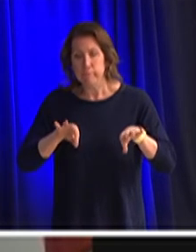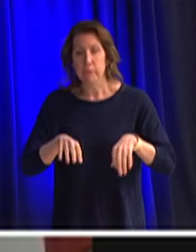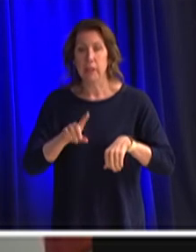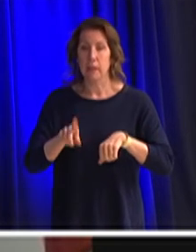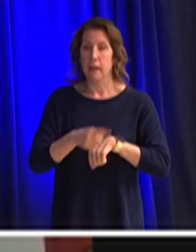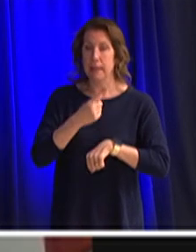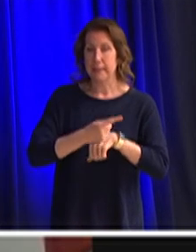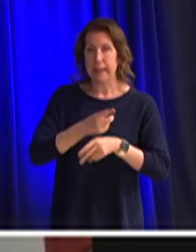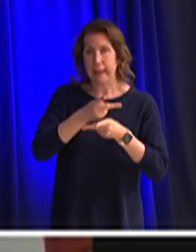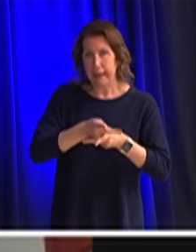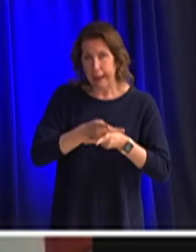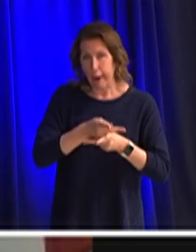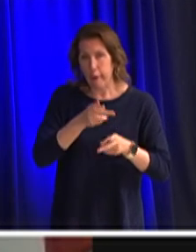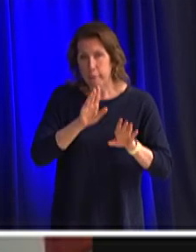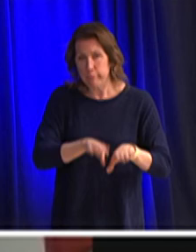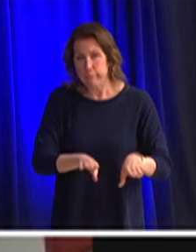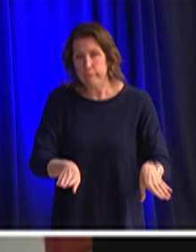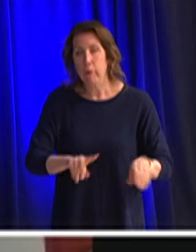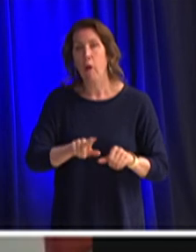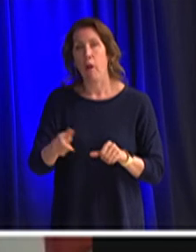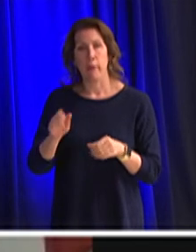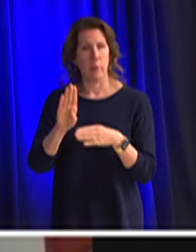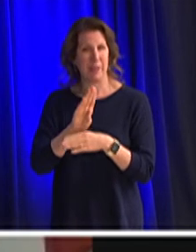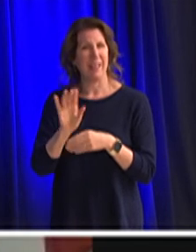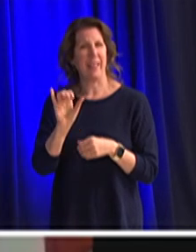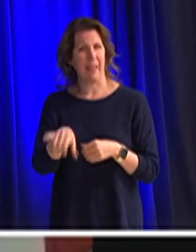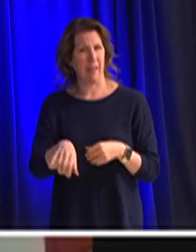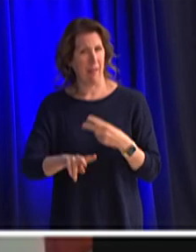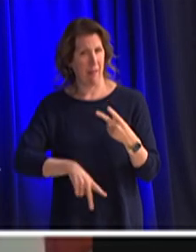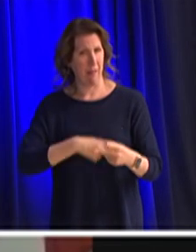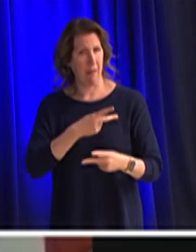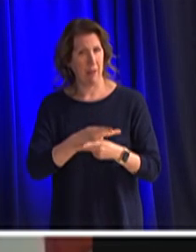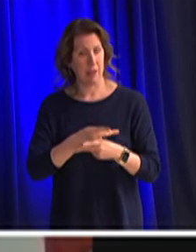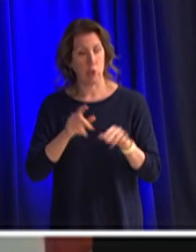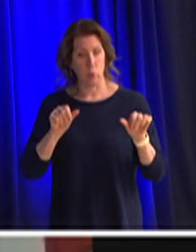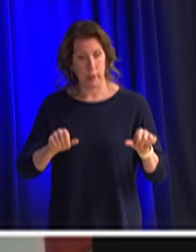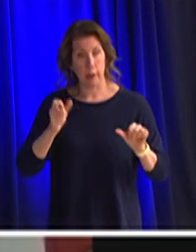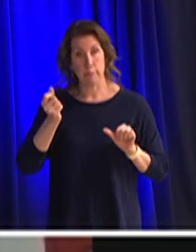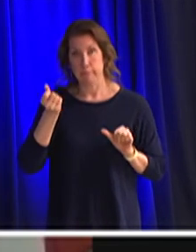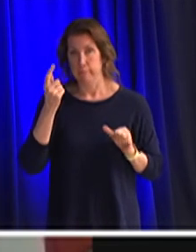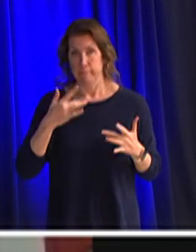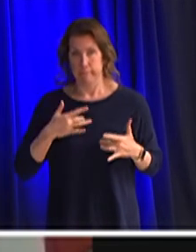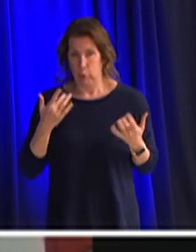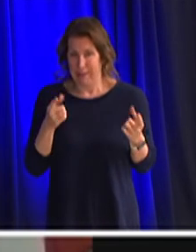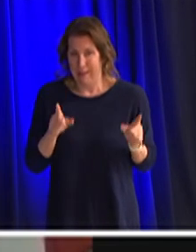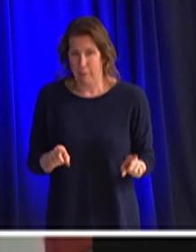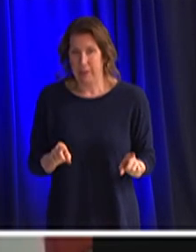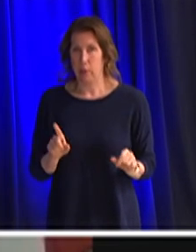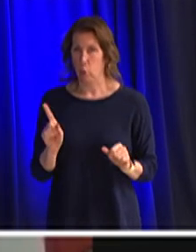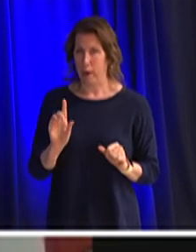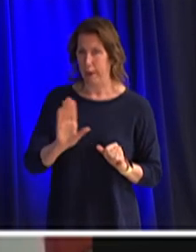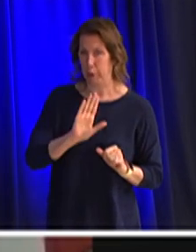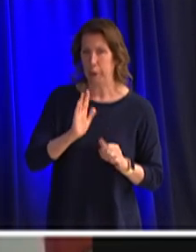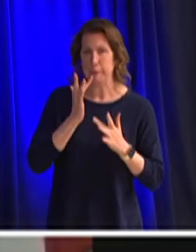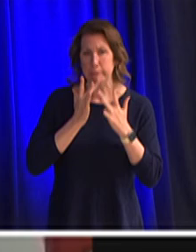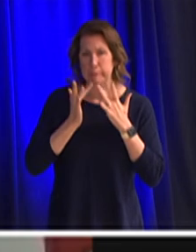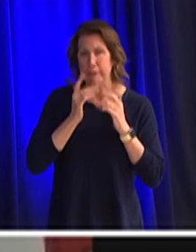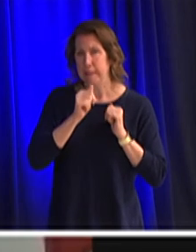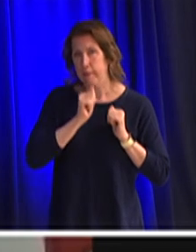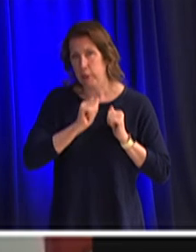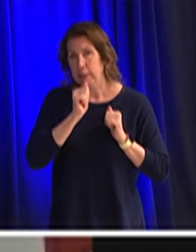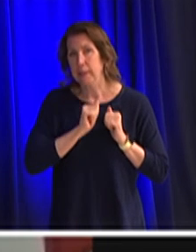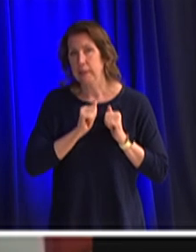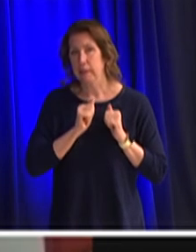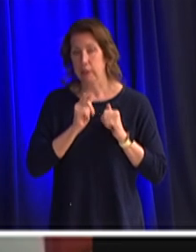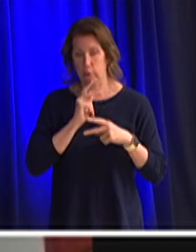daycares, other business services like that, so that we can get understanding of where things are, where the hurt is, and then see what we can do to